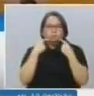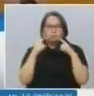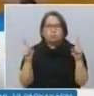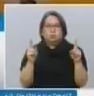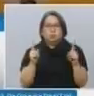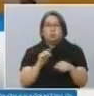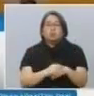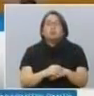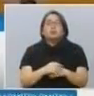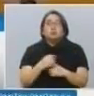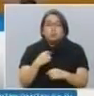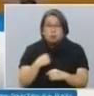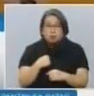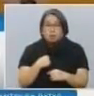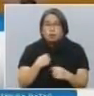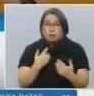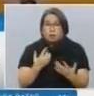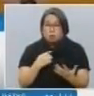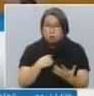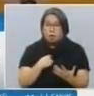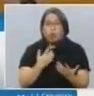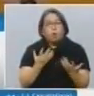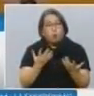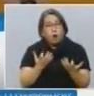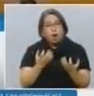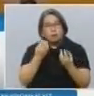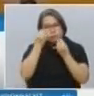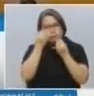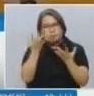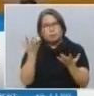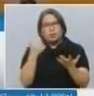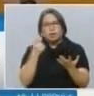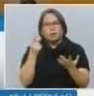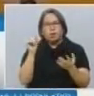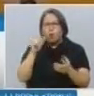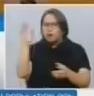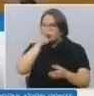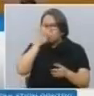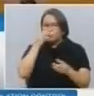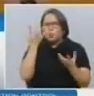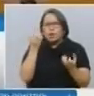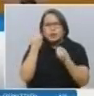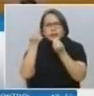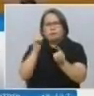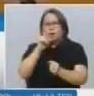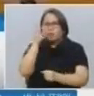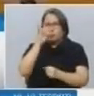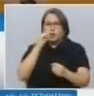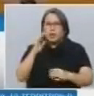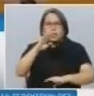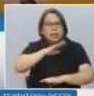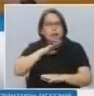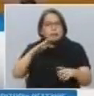I promise to do whatever it would take to give all Filipinos a comfortable life,